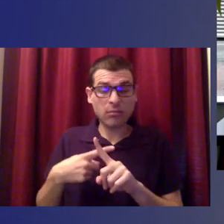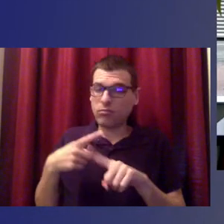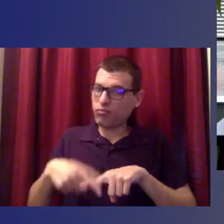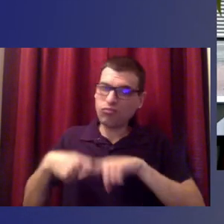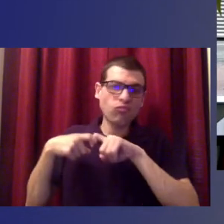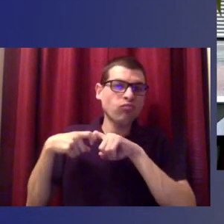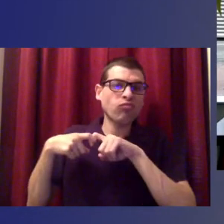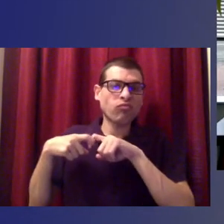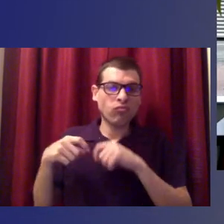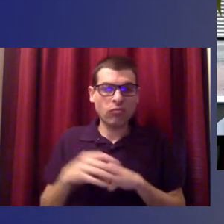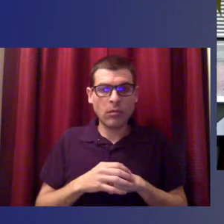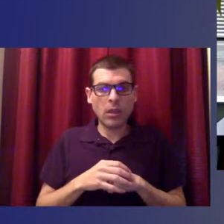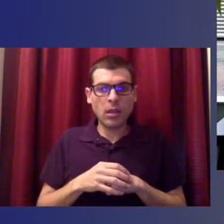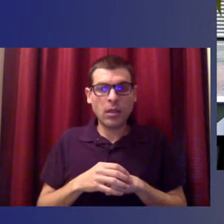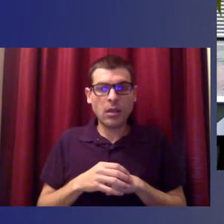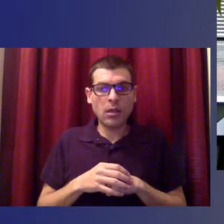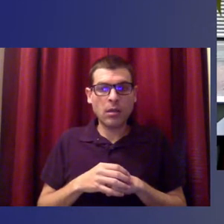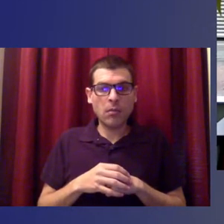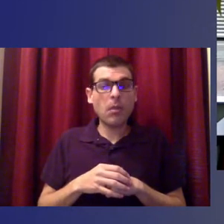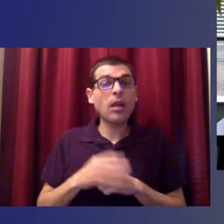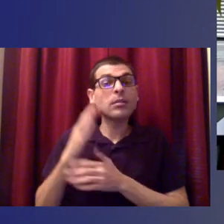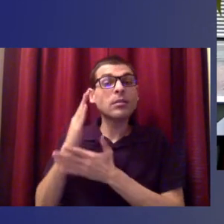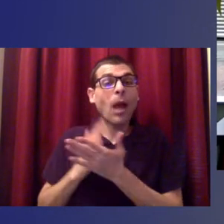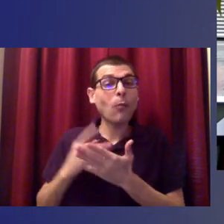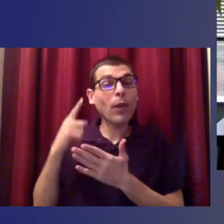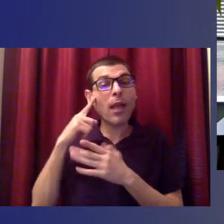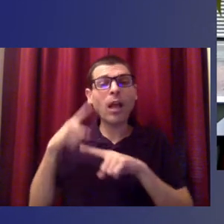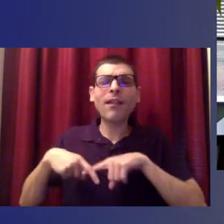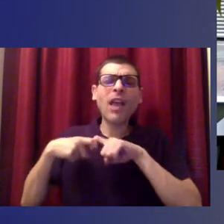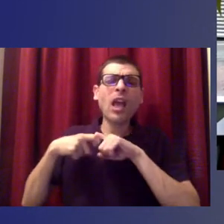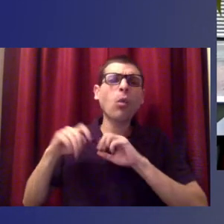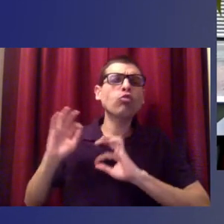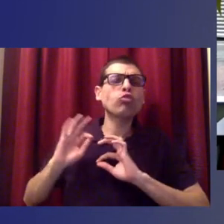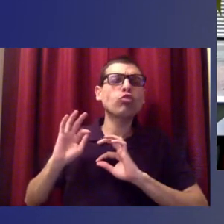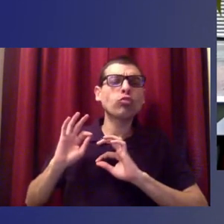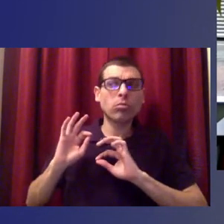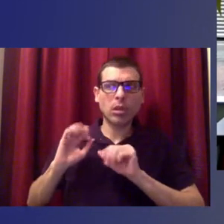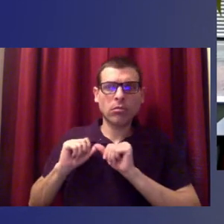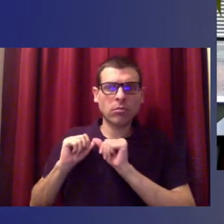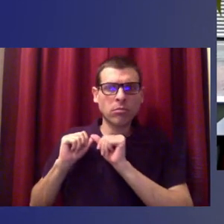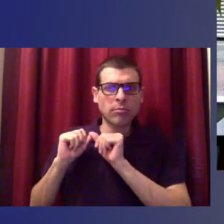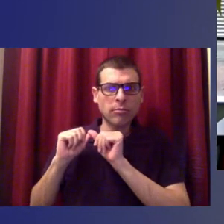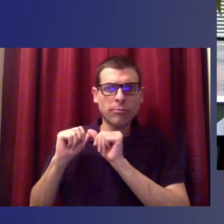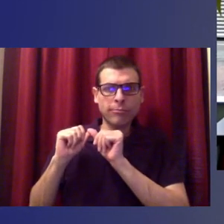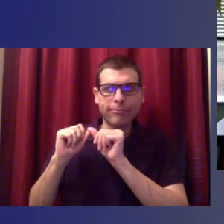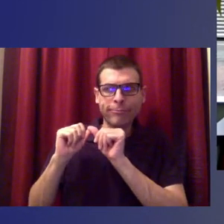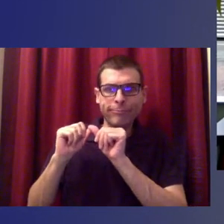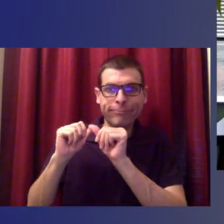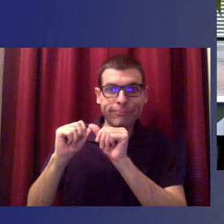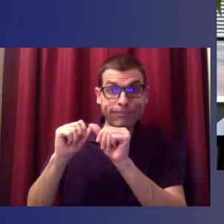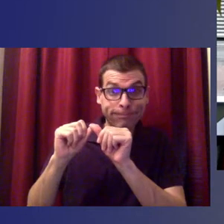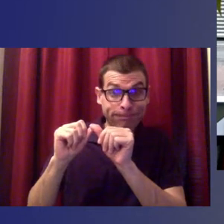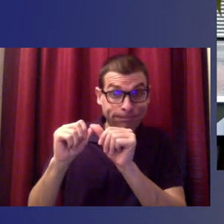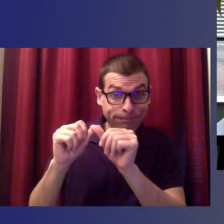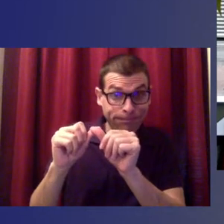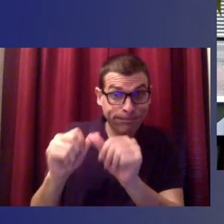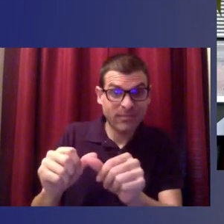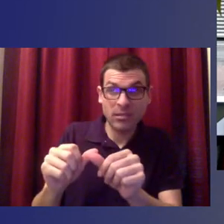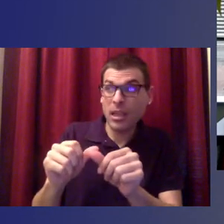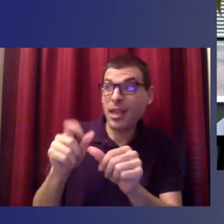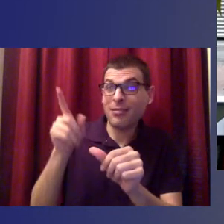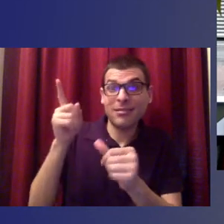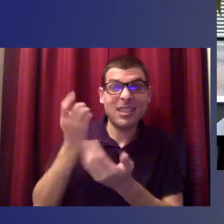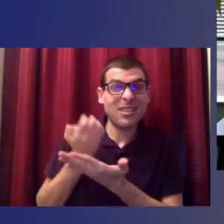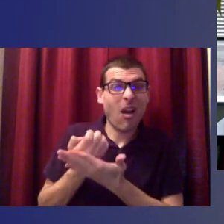Unfortunately, I don't think anyone predicted that we would be in this crisis as long as we have been. And the economy has not gotten back to